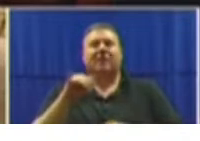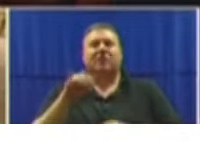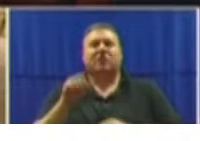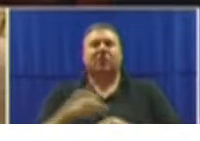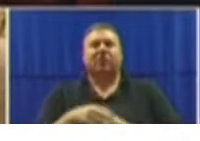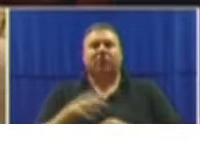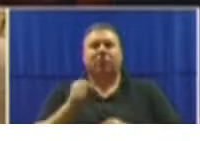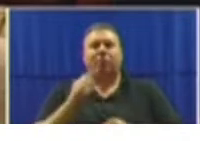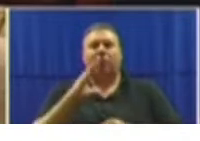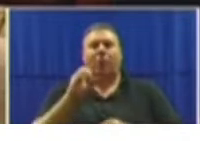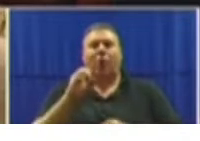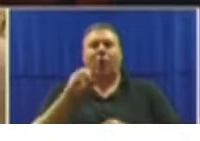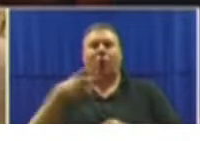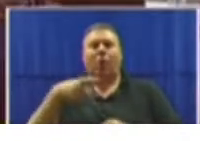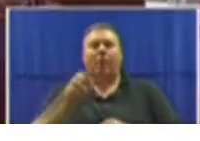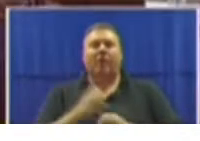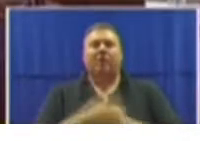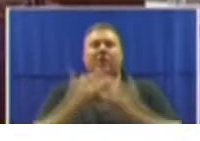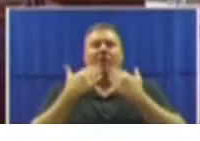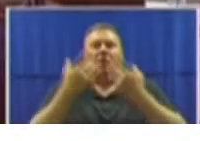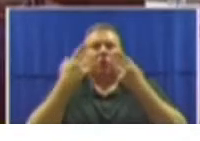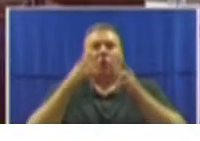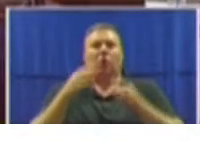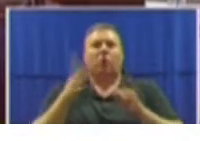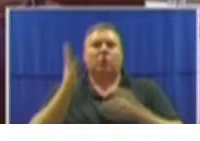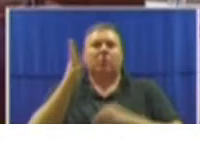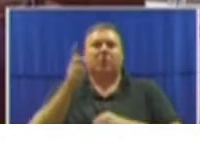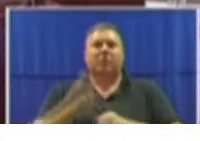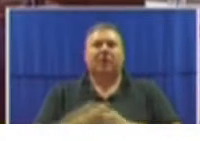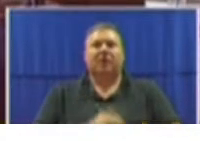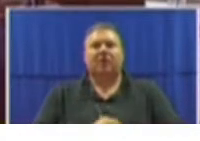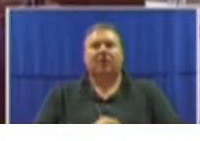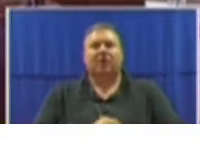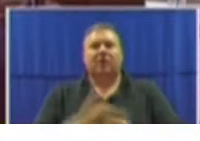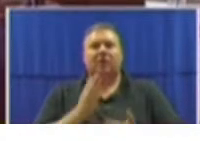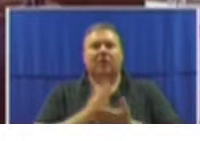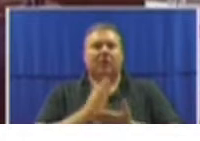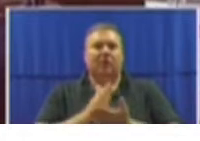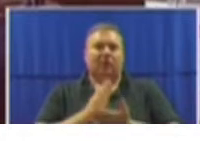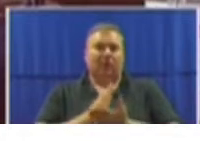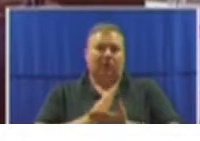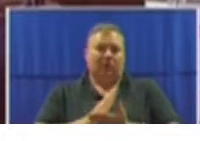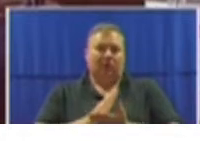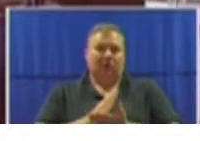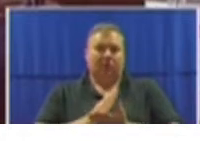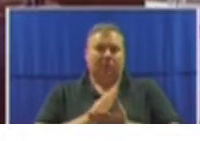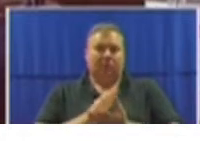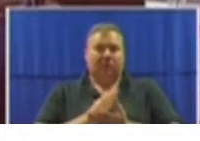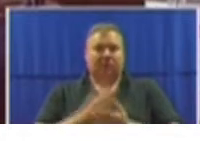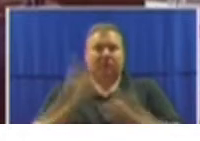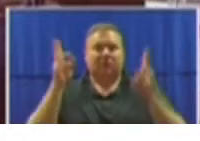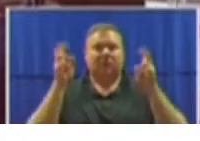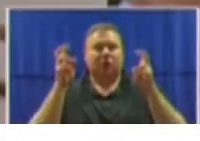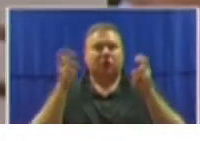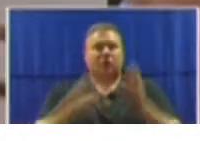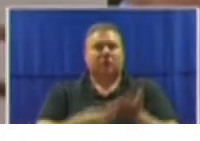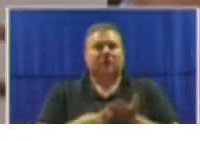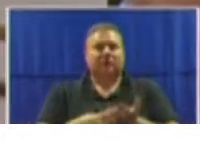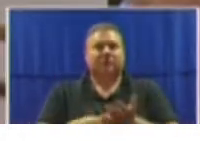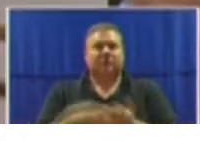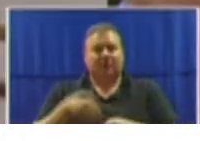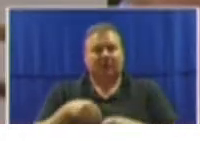Thank you, Honorable Speaker. We must address all matters and debates in this